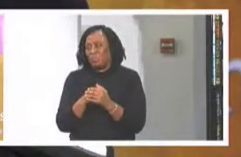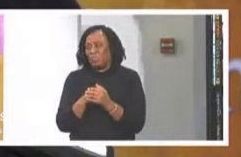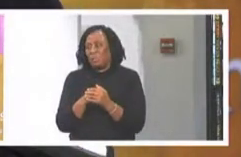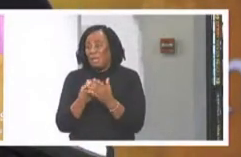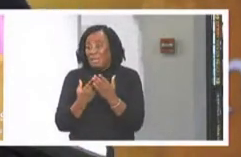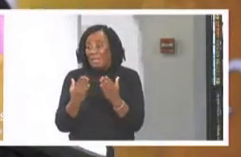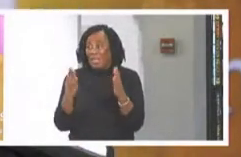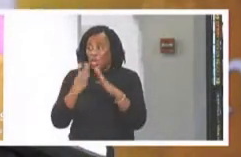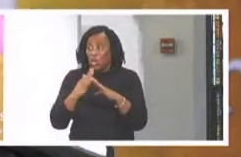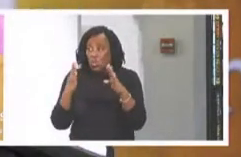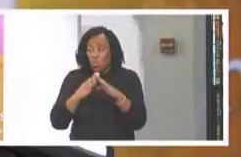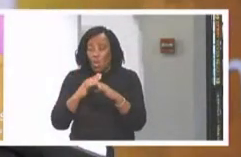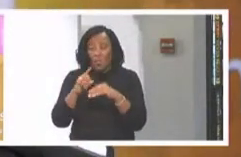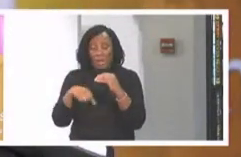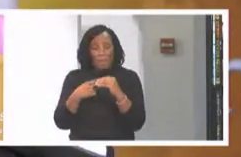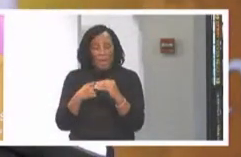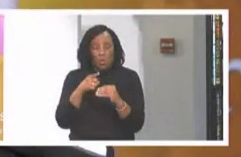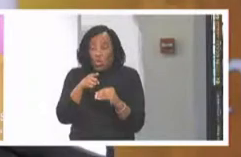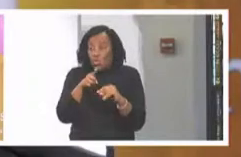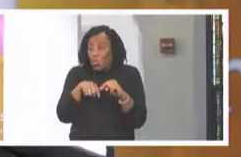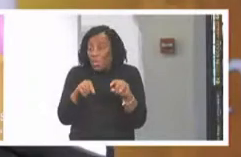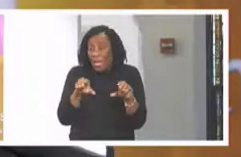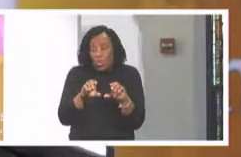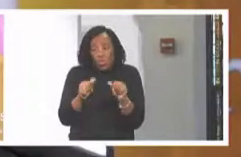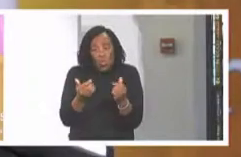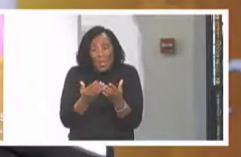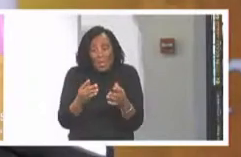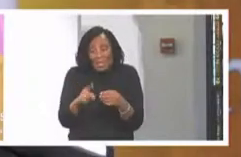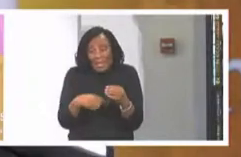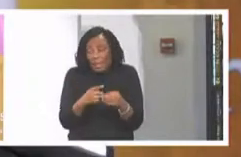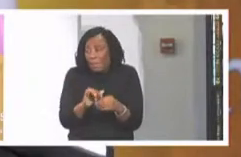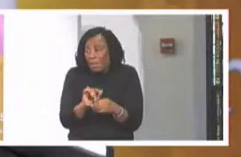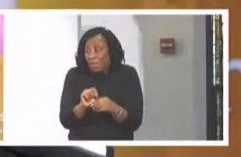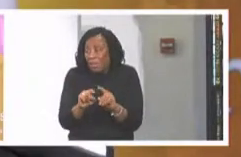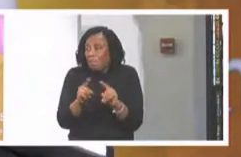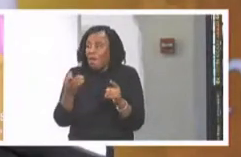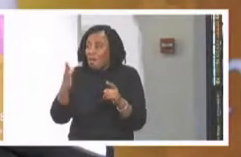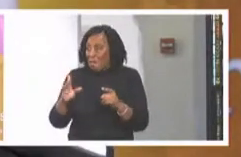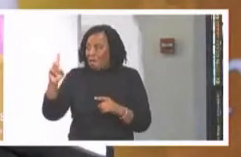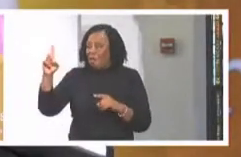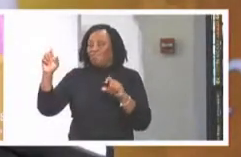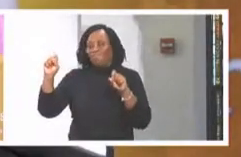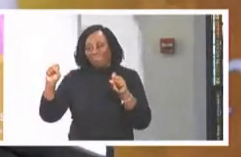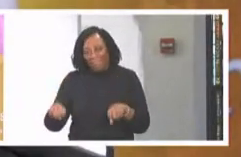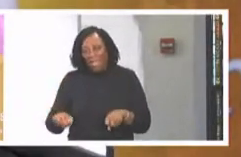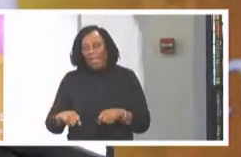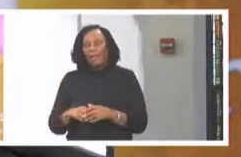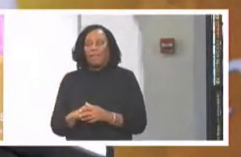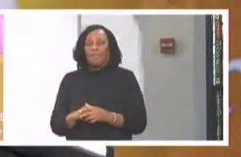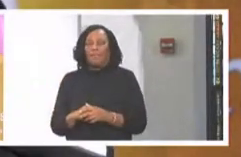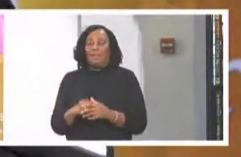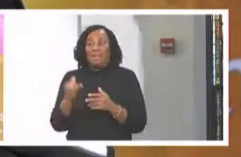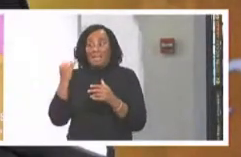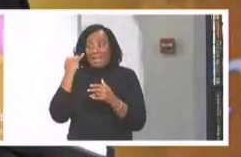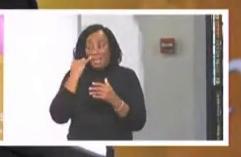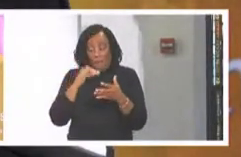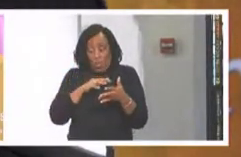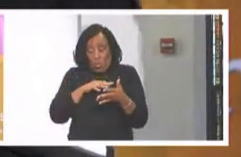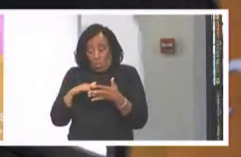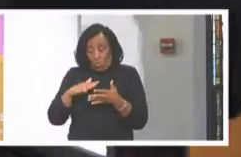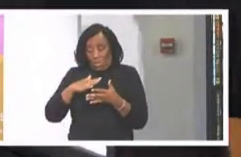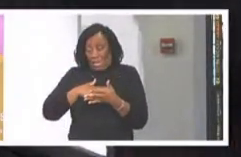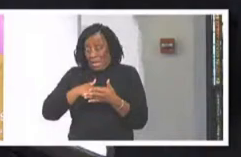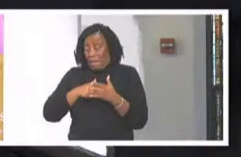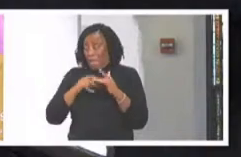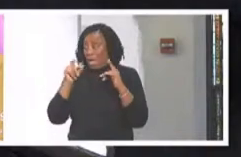about because you can do nothing about them. I can do those things. And in my word, if you get in my word and you stay in my